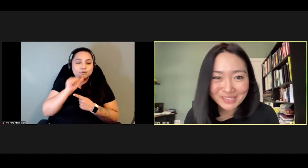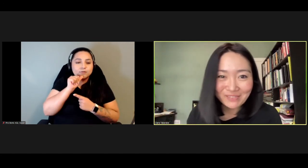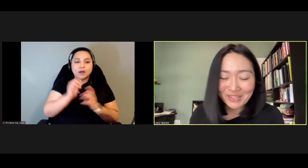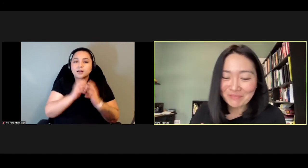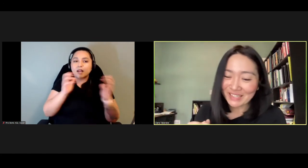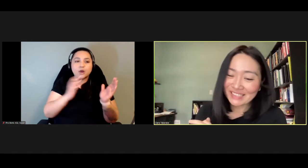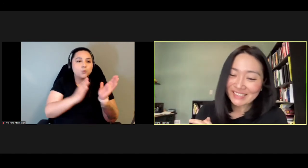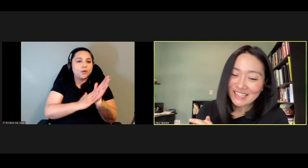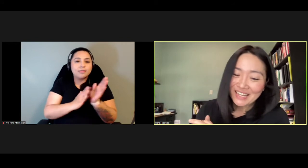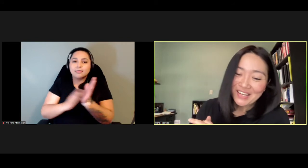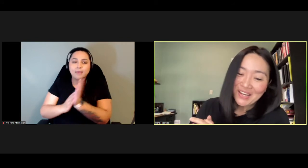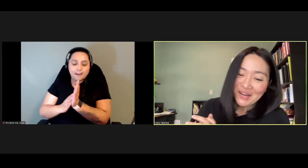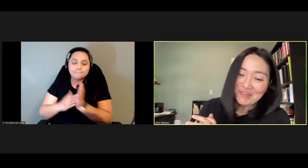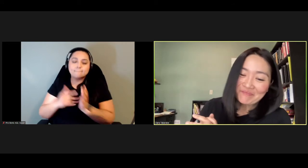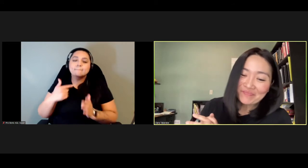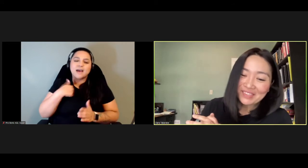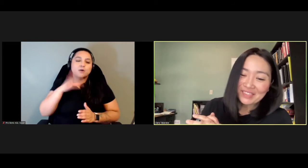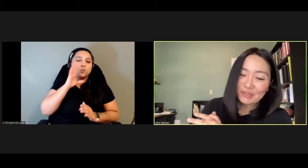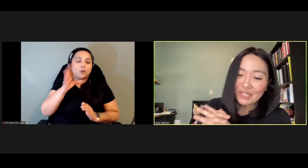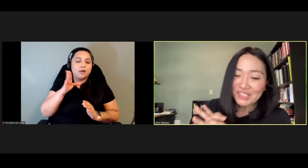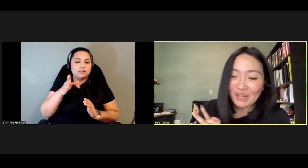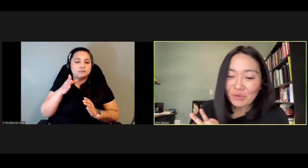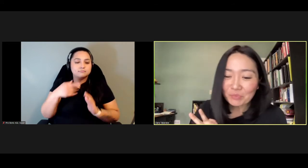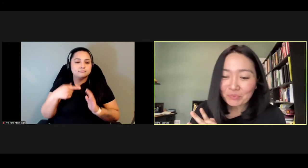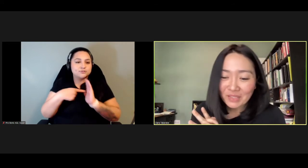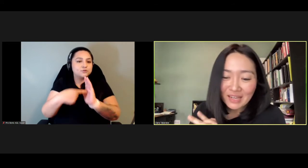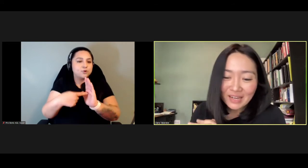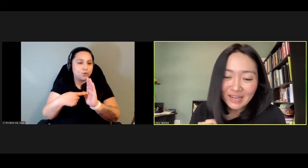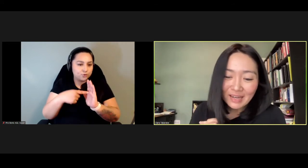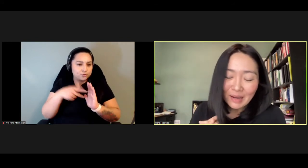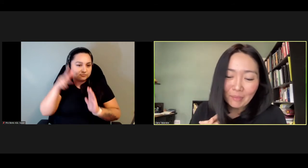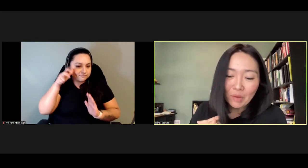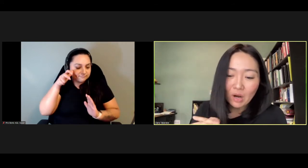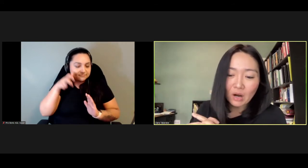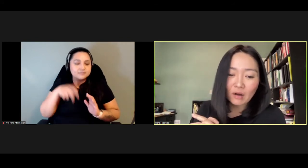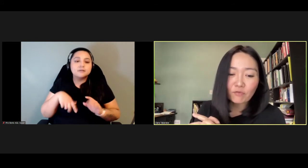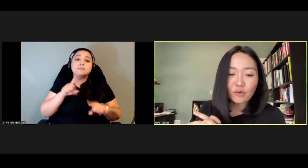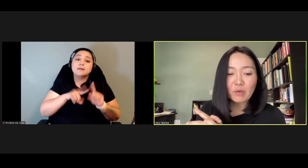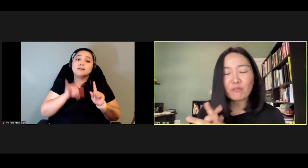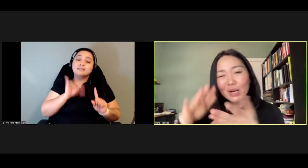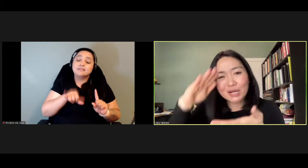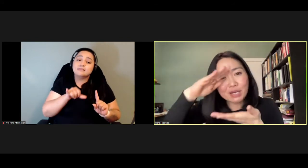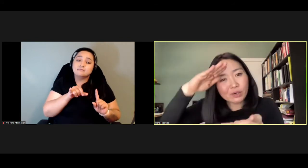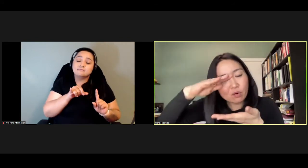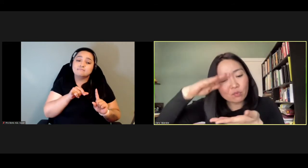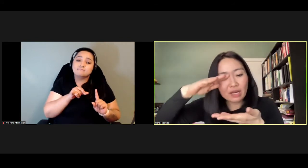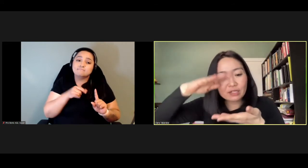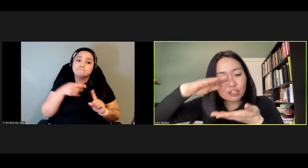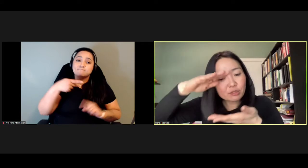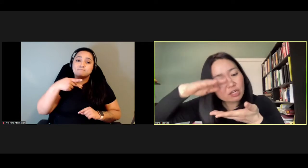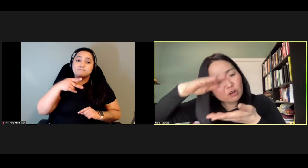you about 7-8 minutes. The pitches I will play are from a very